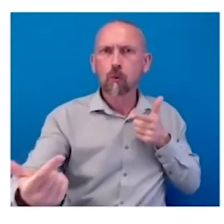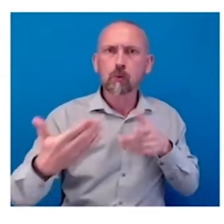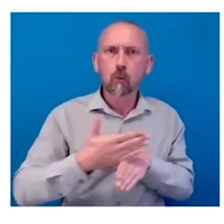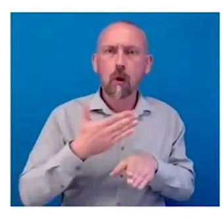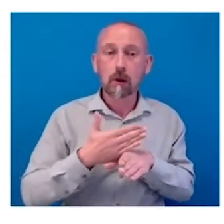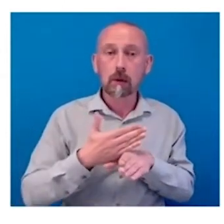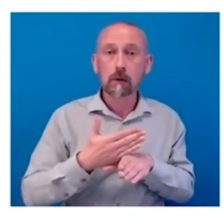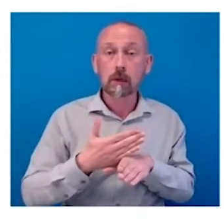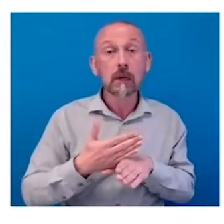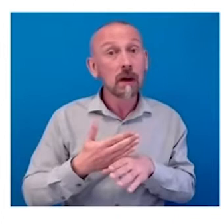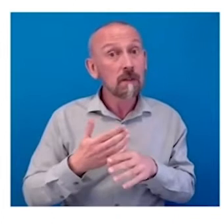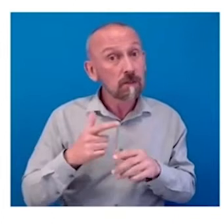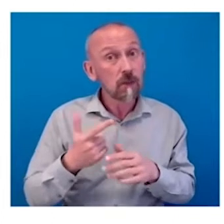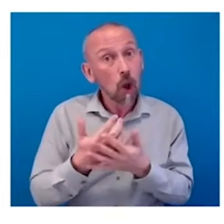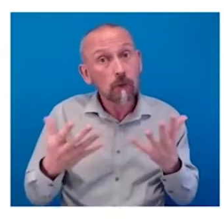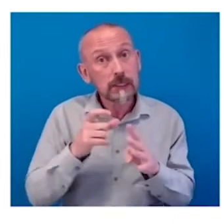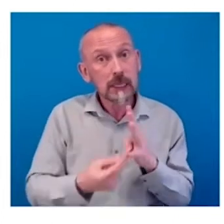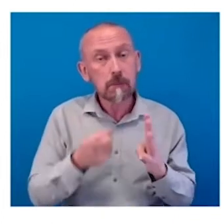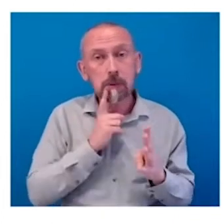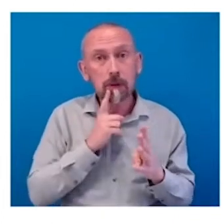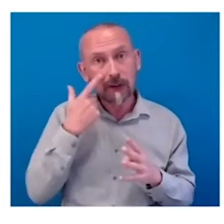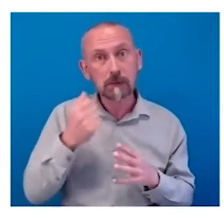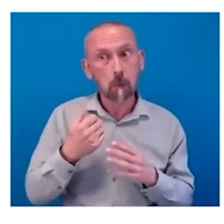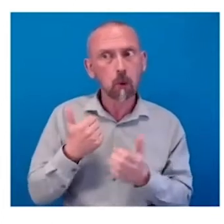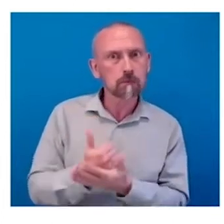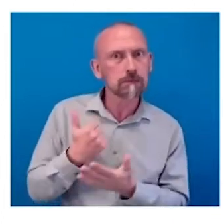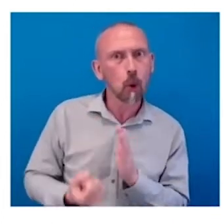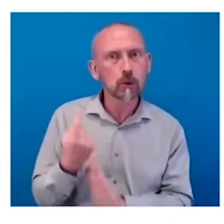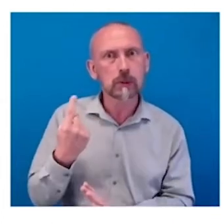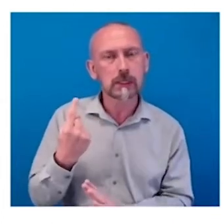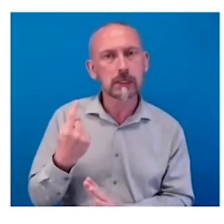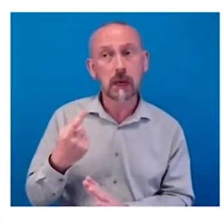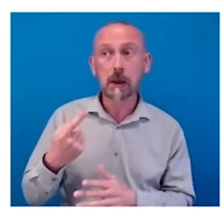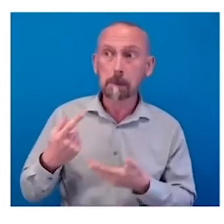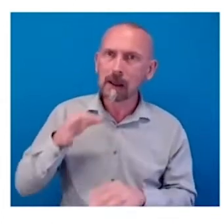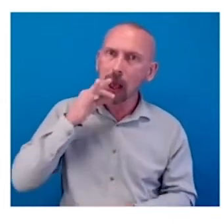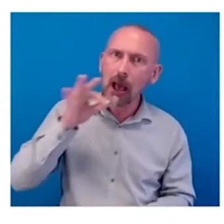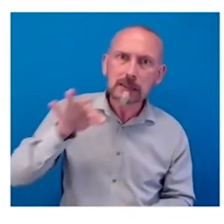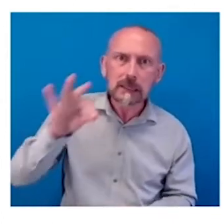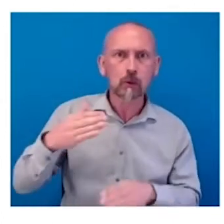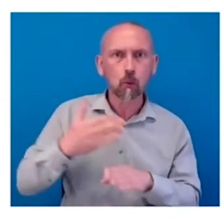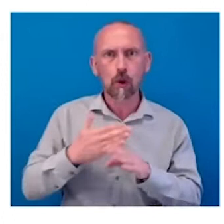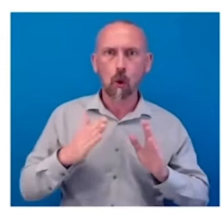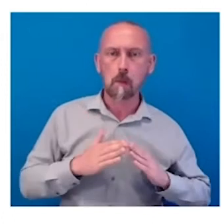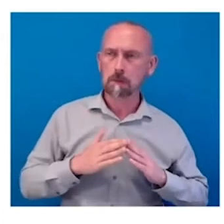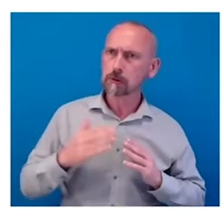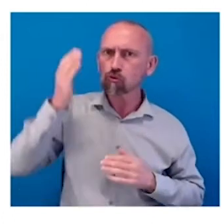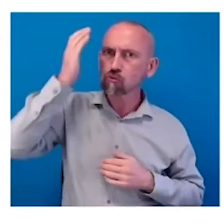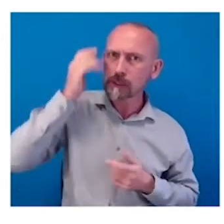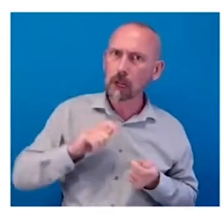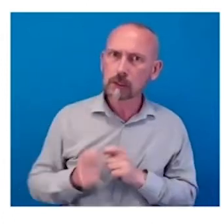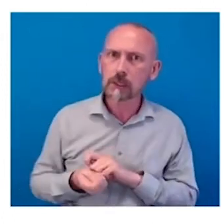many disabled people who had been requesting this as a reasonable adjustment for many years. And so we see this